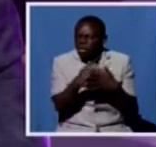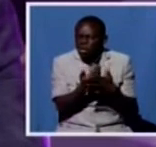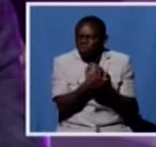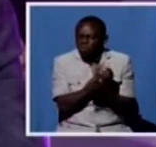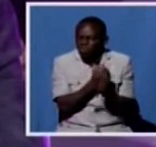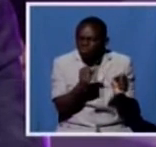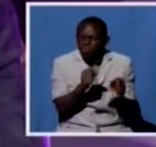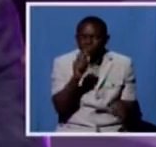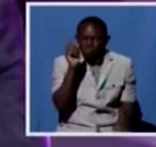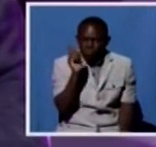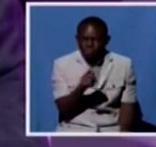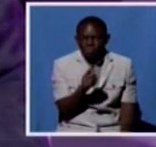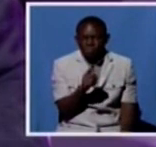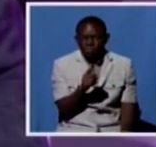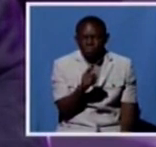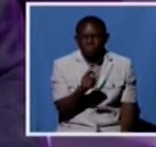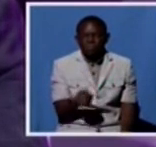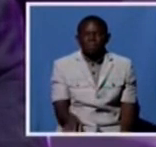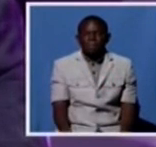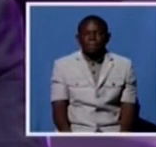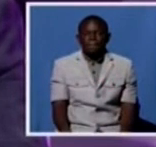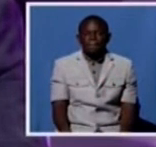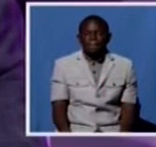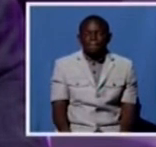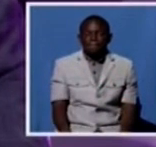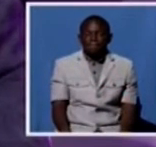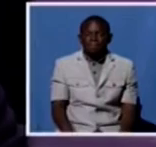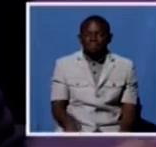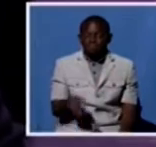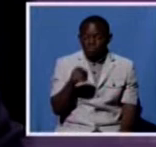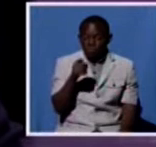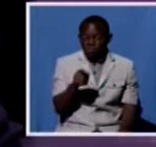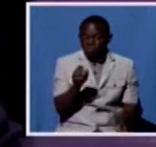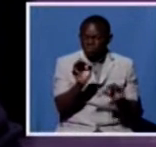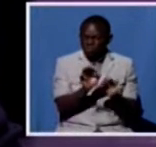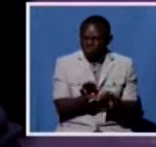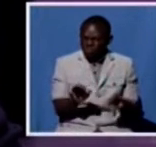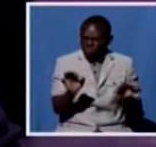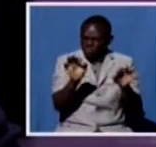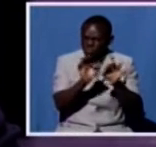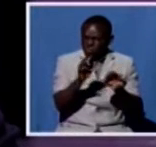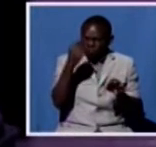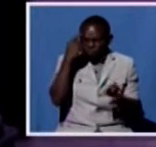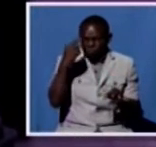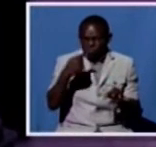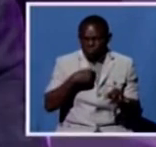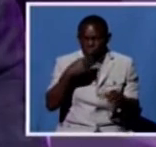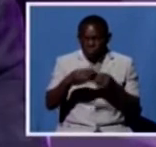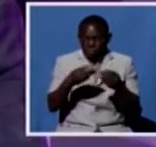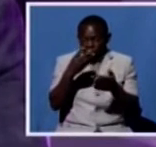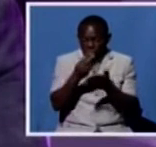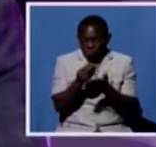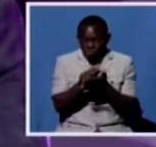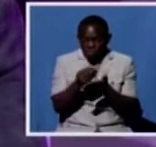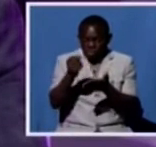but practical solutions to reduce the cost. Because for me, this one is very critical, so that I can do more kilometers with the same money that